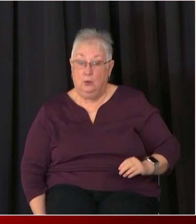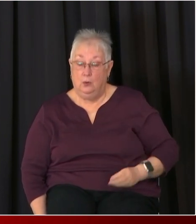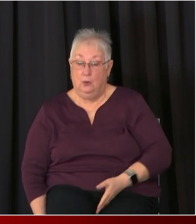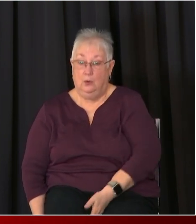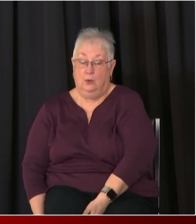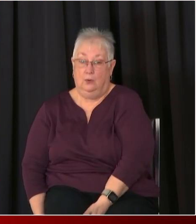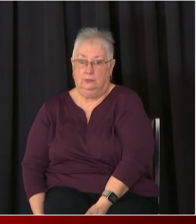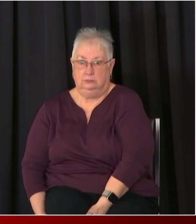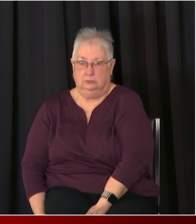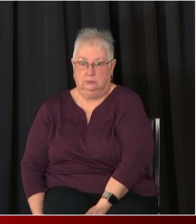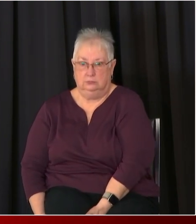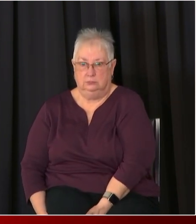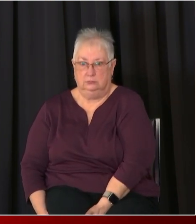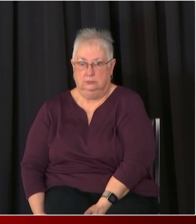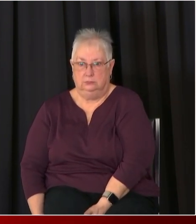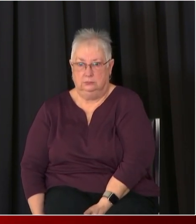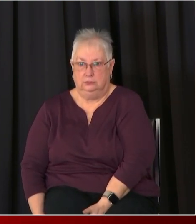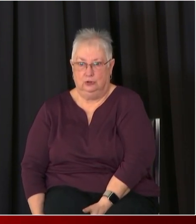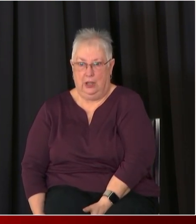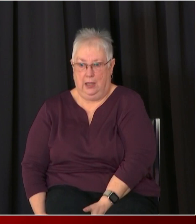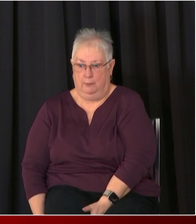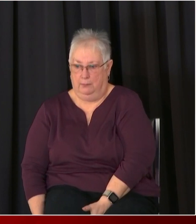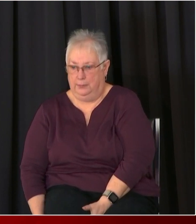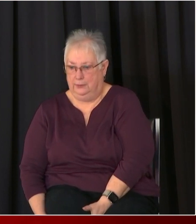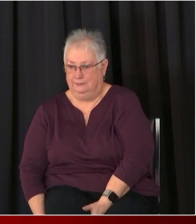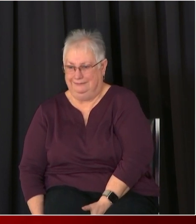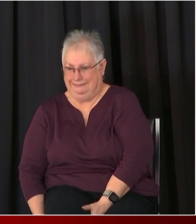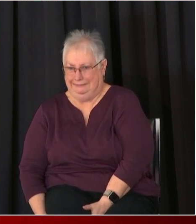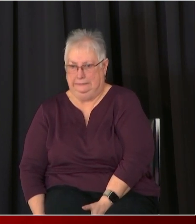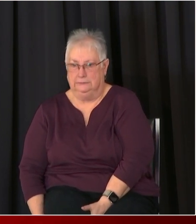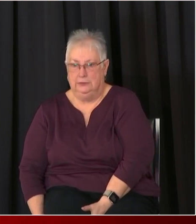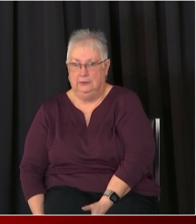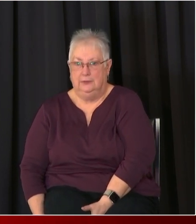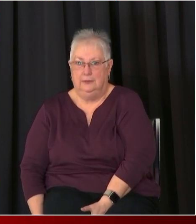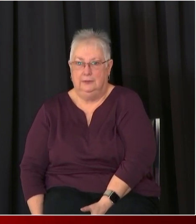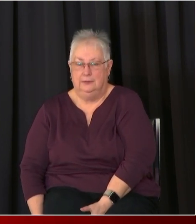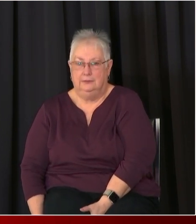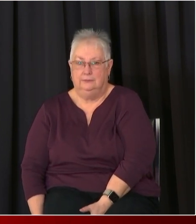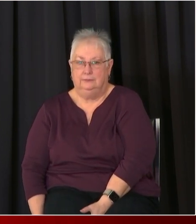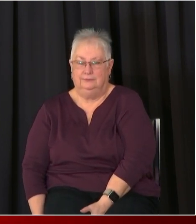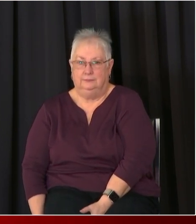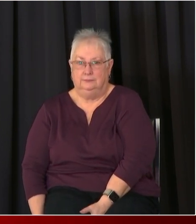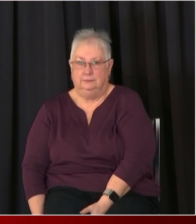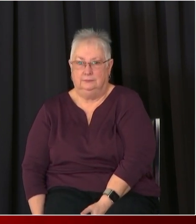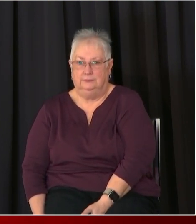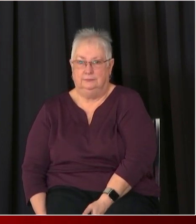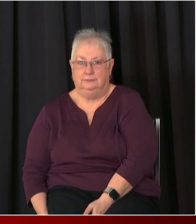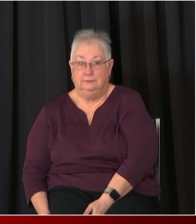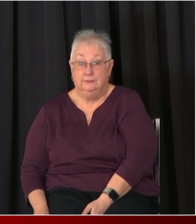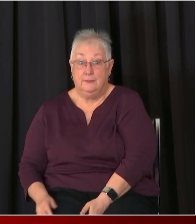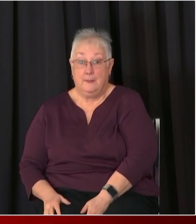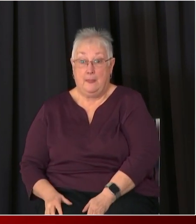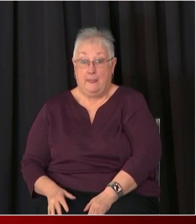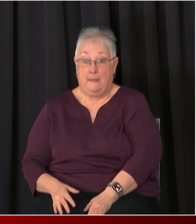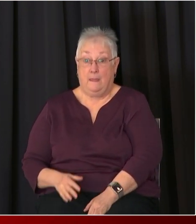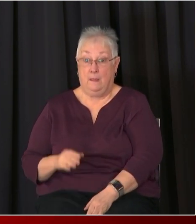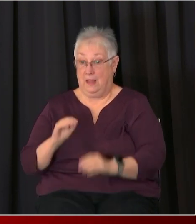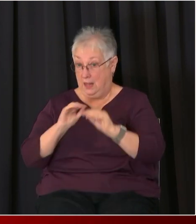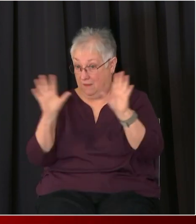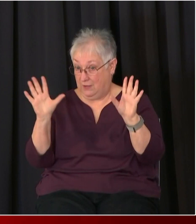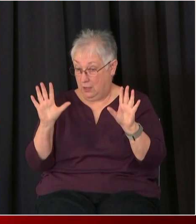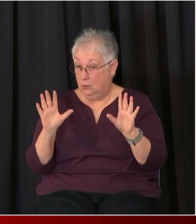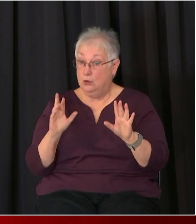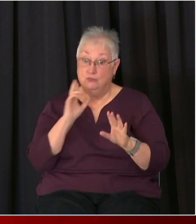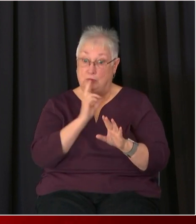on the restaurants, when does that take effect? Does everything take effect on Wednesday except the restaurant capacity? Can